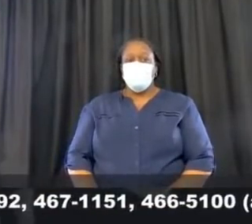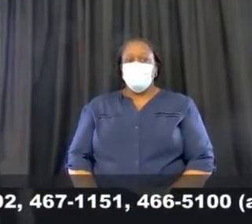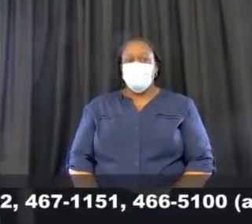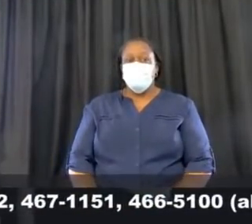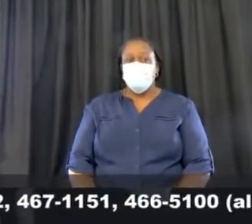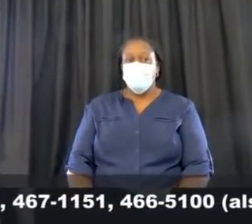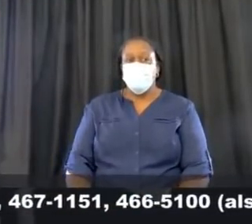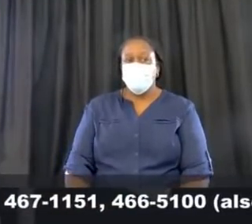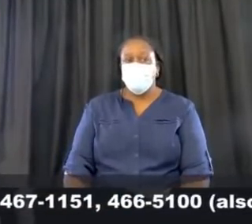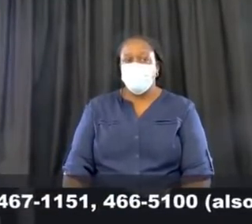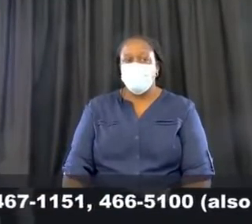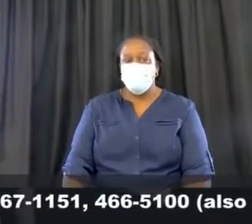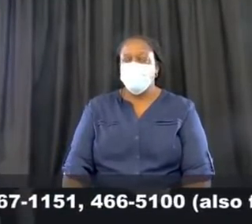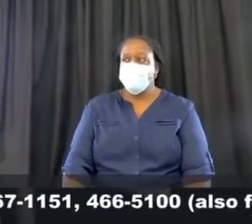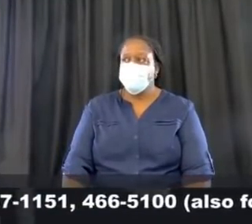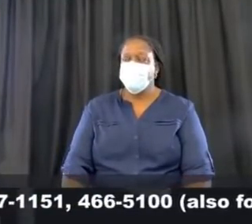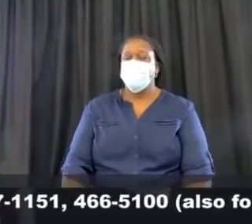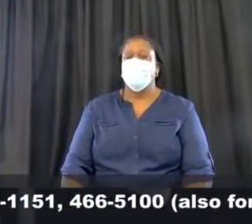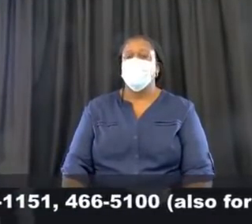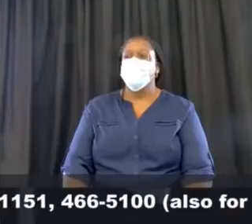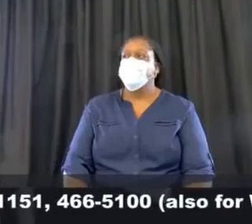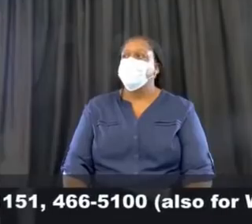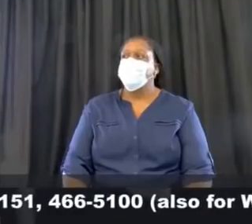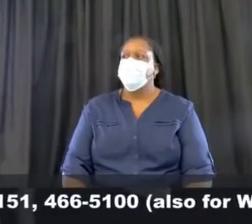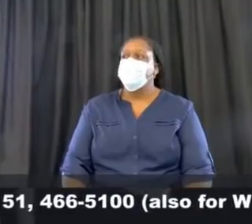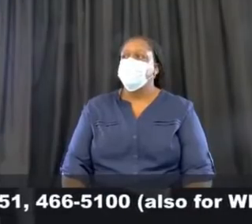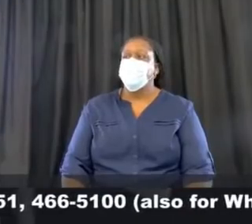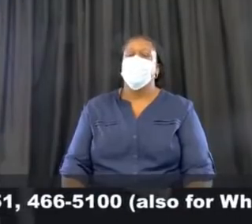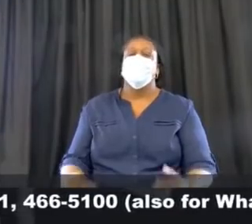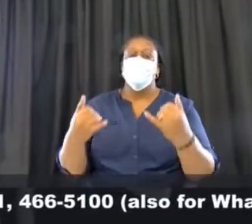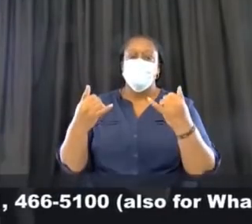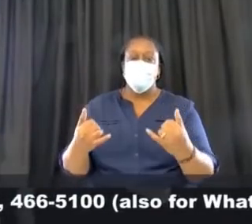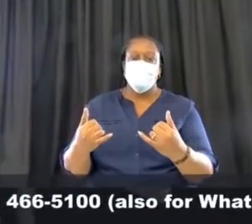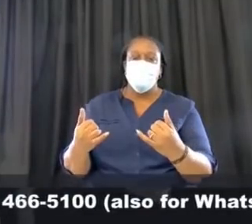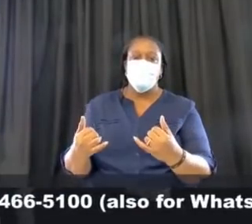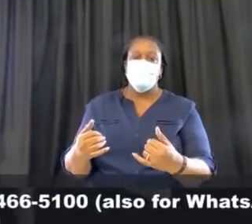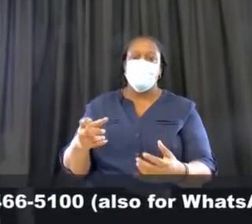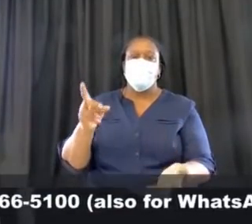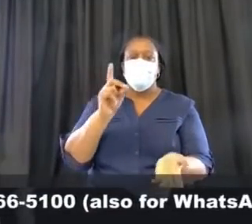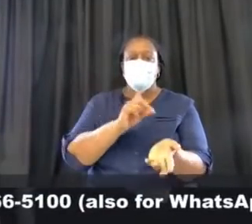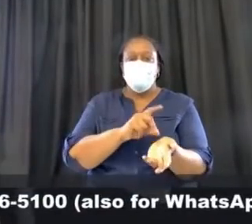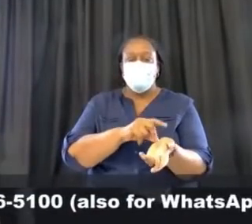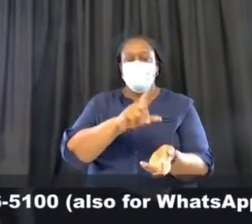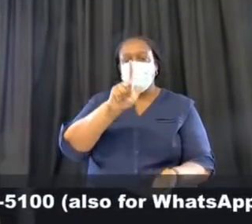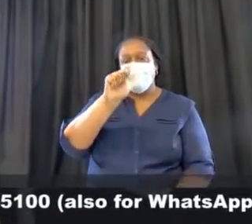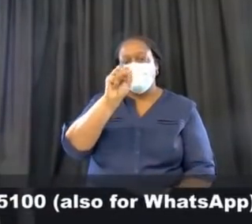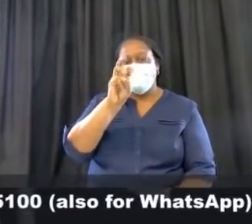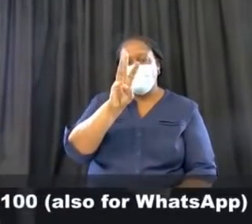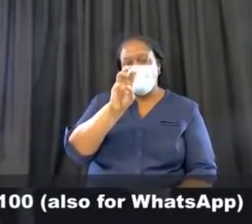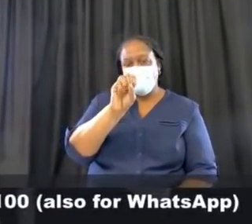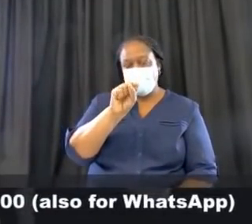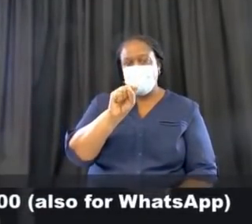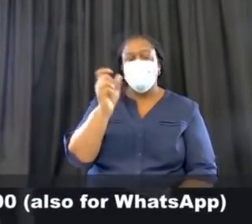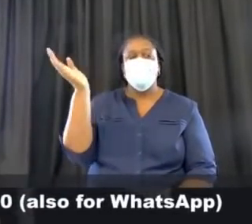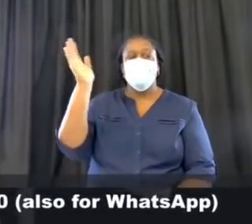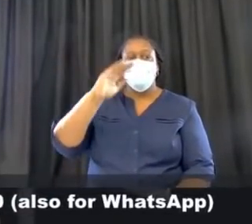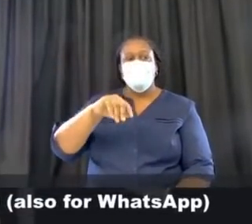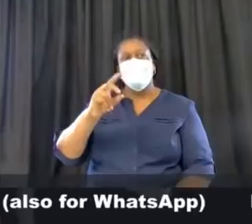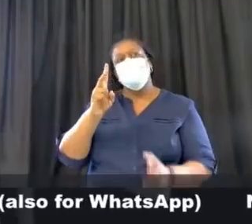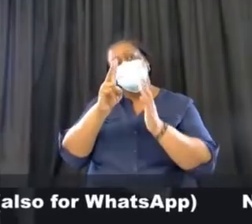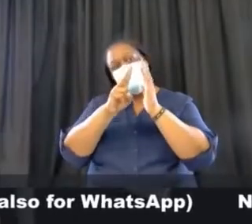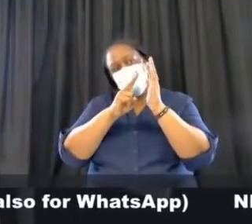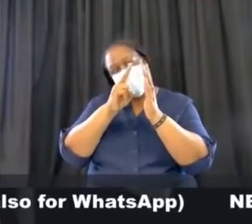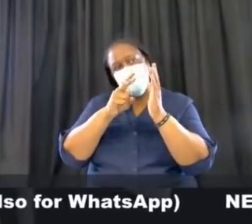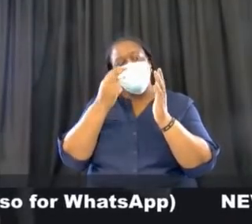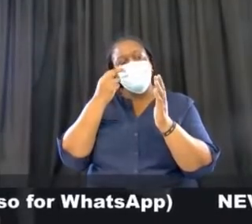Thank you very much, Superintendent Henry. I now invite our Chief Medical Officer, Dr. Hazel Laws,